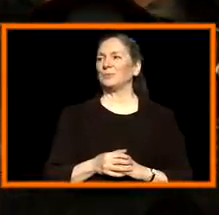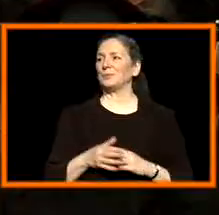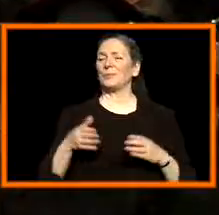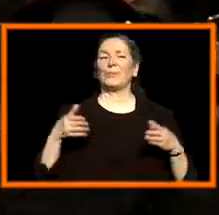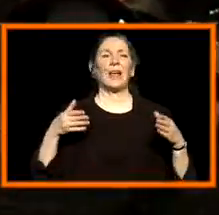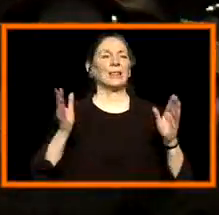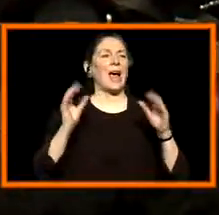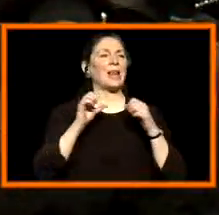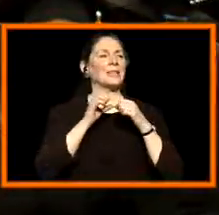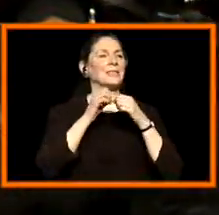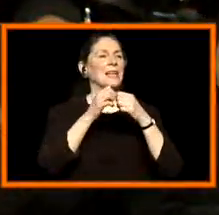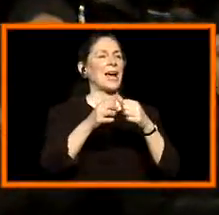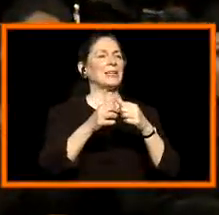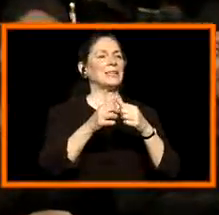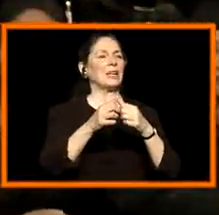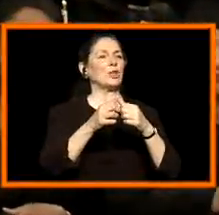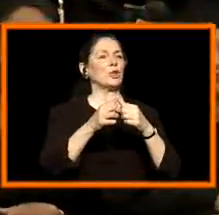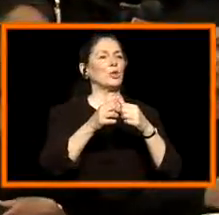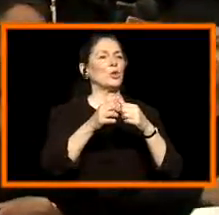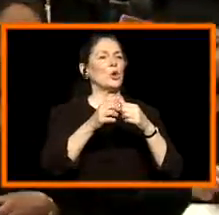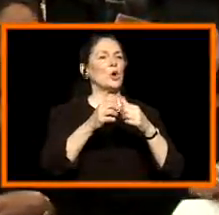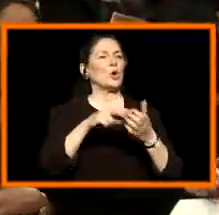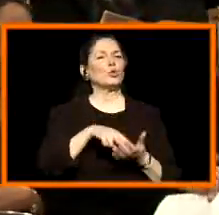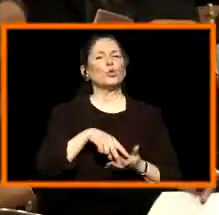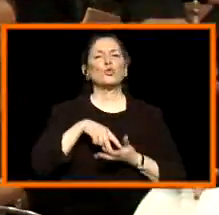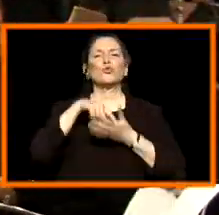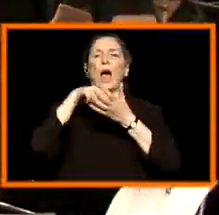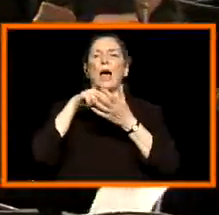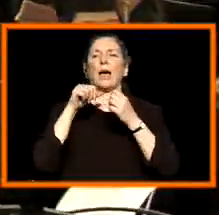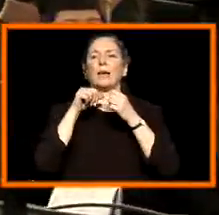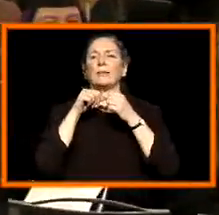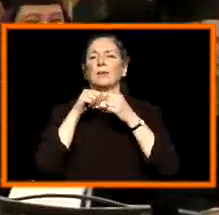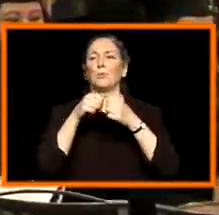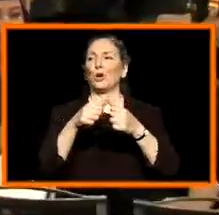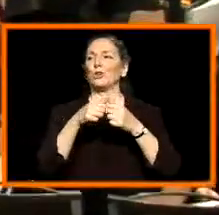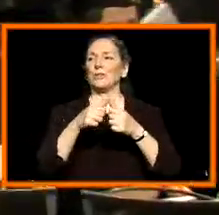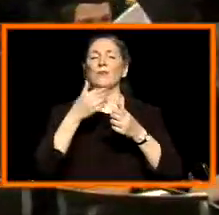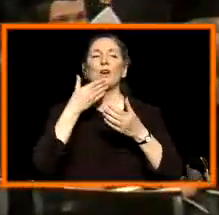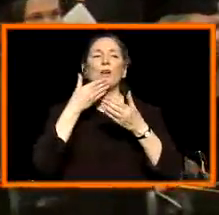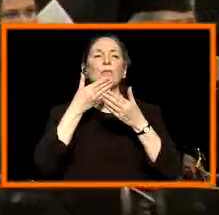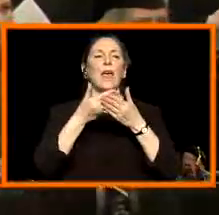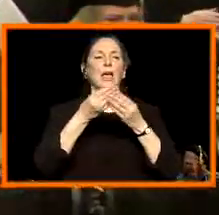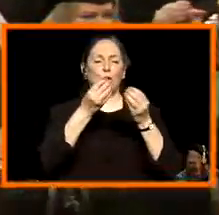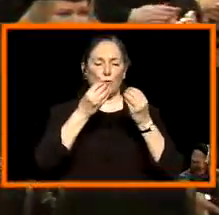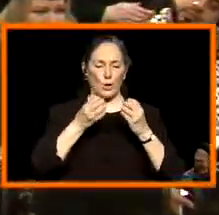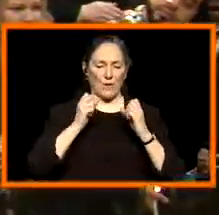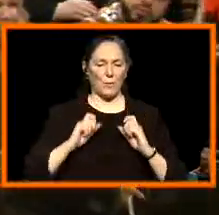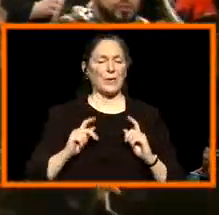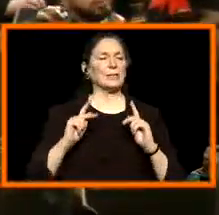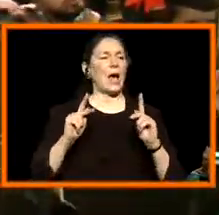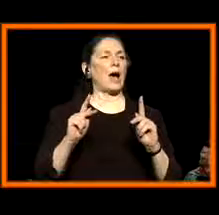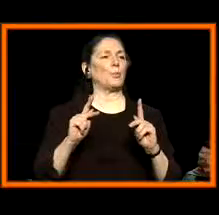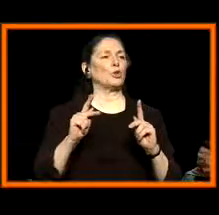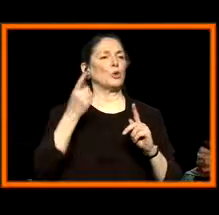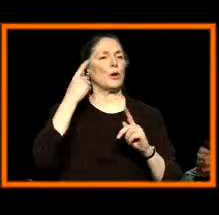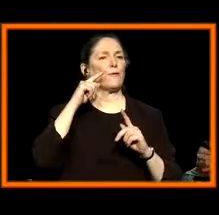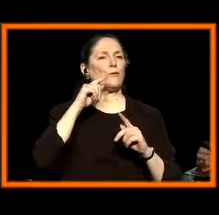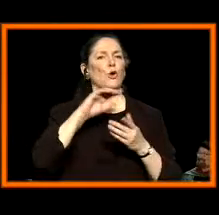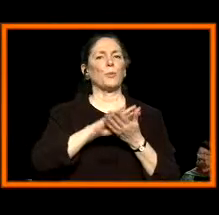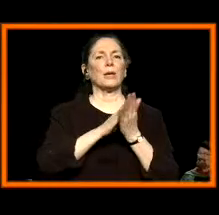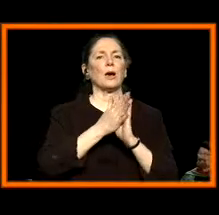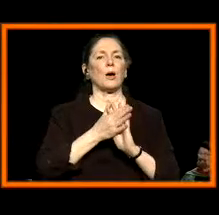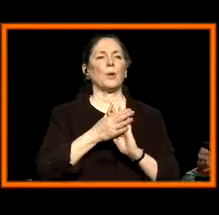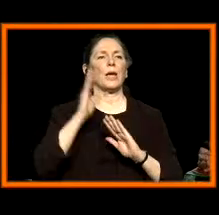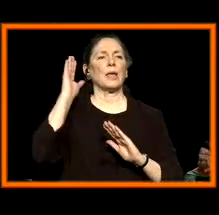Let us continue to rise and persevere. Thank you for giving me this opportunity for being your